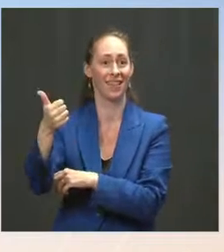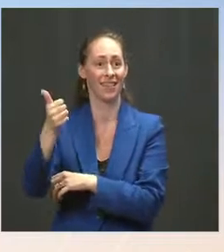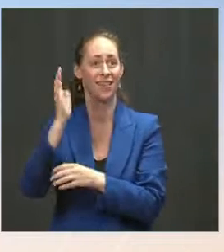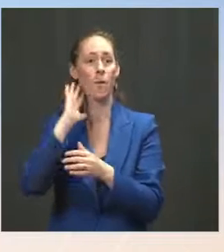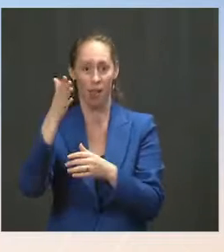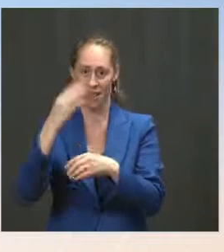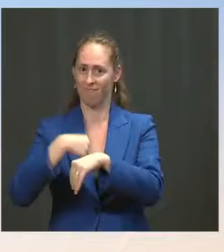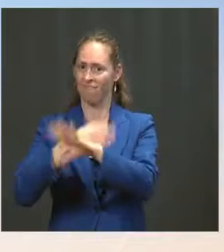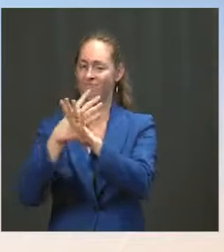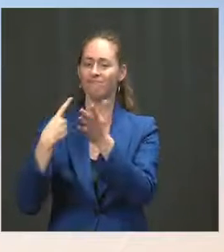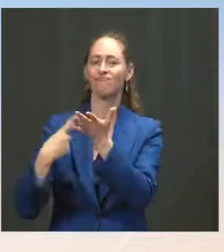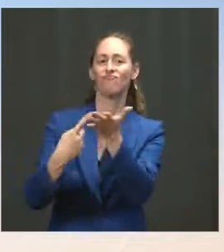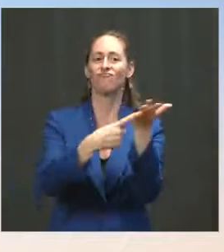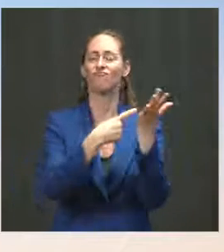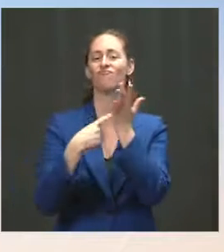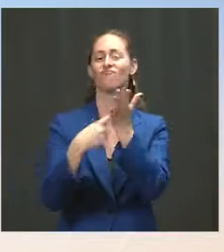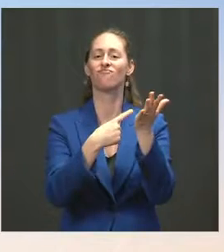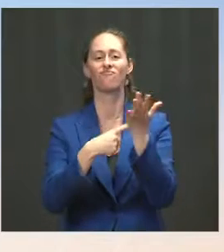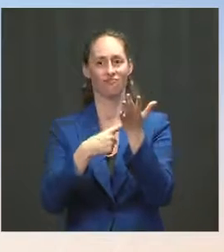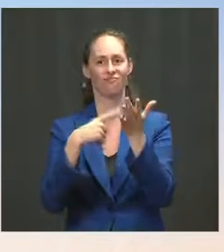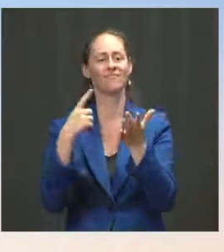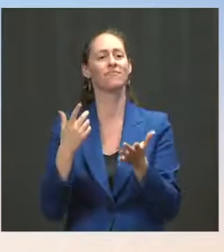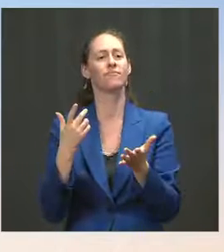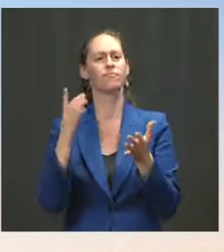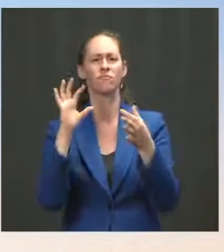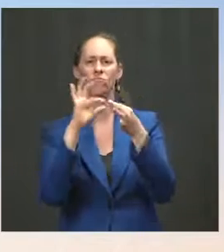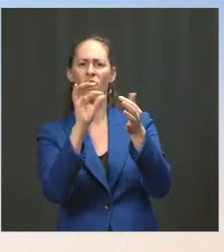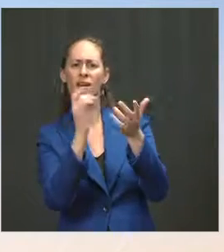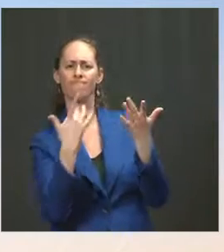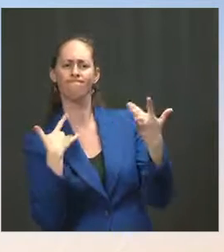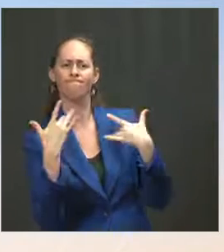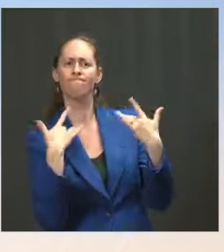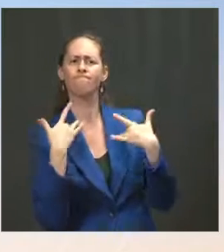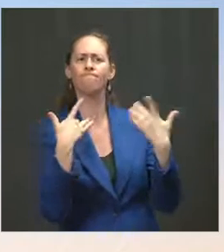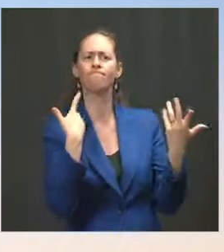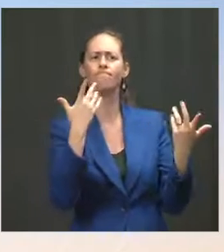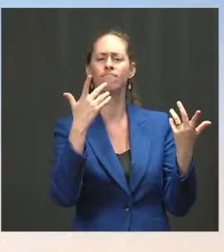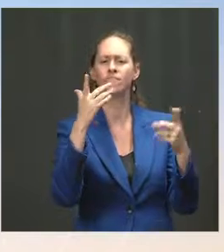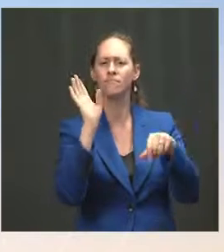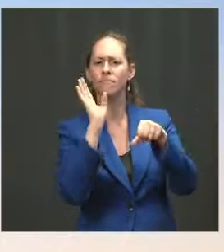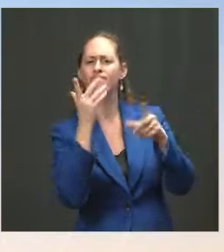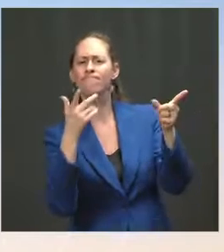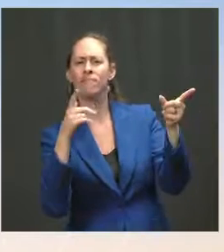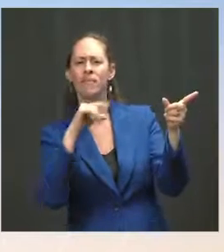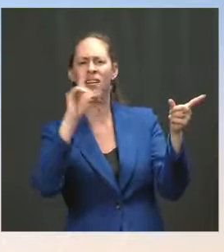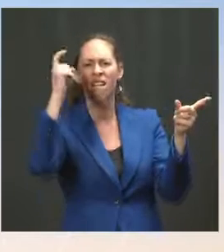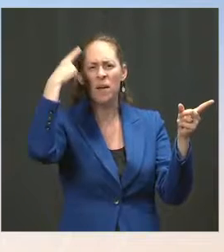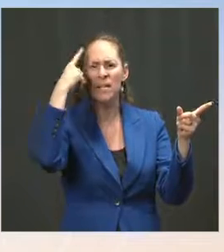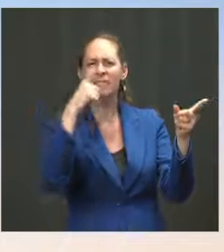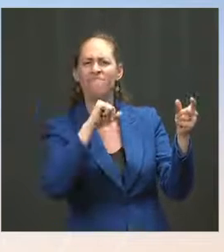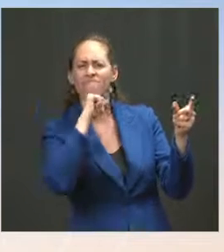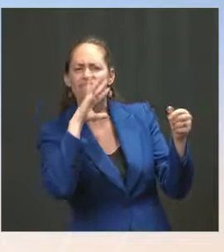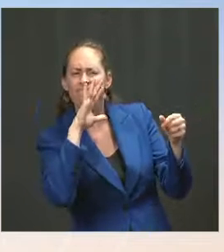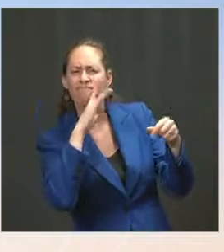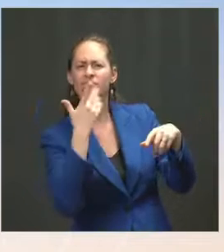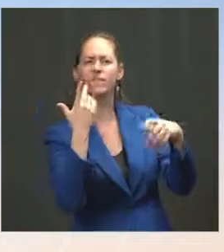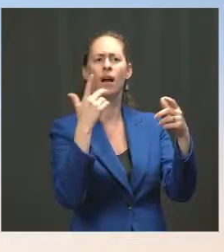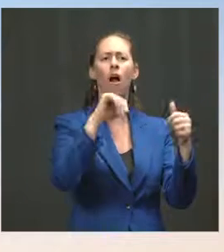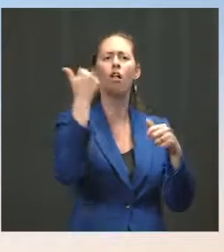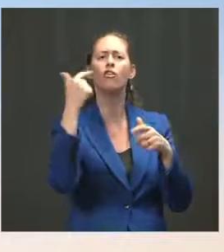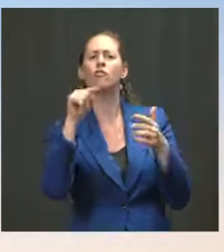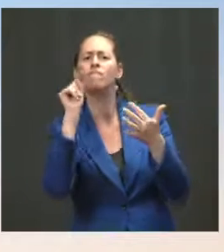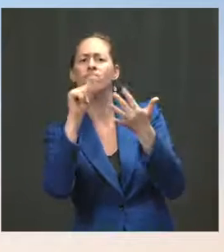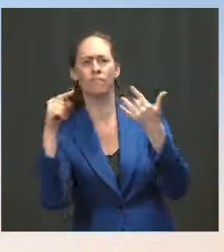against authoritarianism, fighting corruption, and promoting respect for human rights. Following a year of consultation, coordination, and